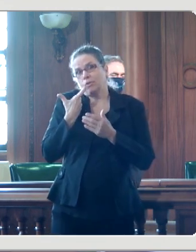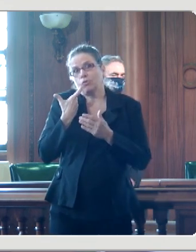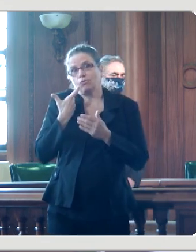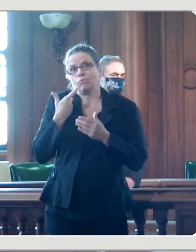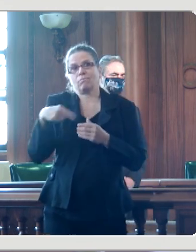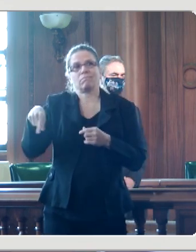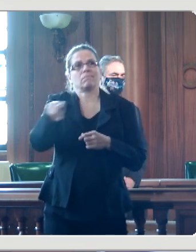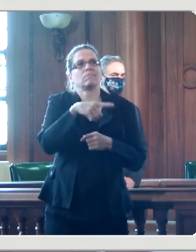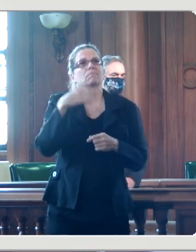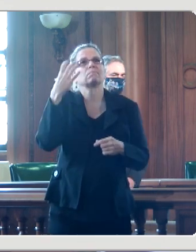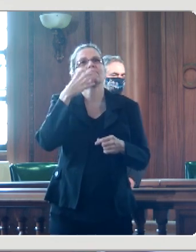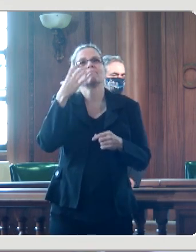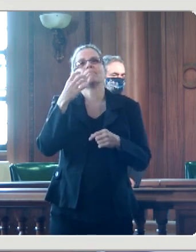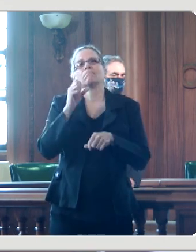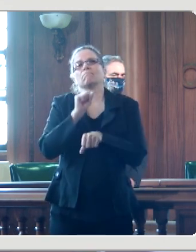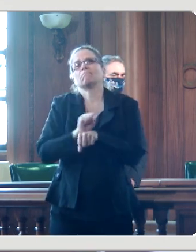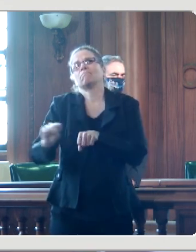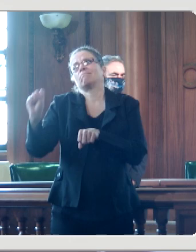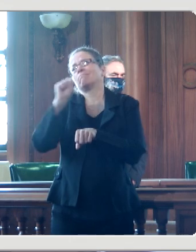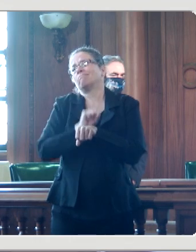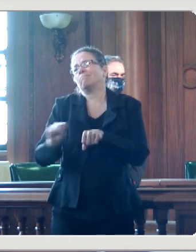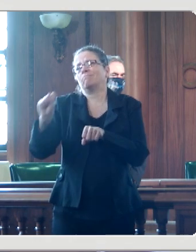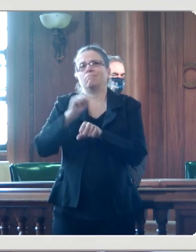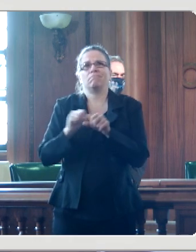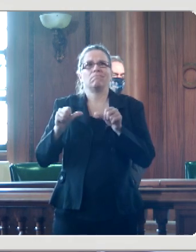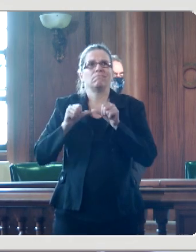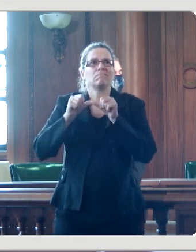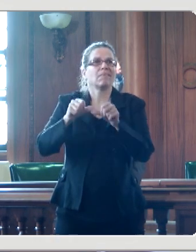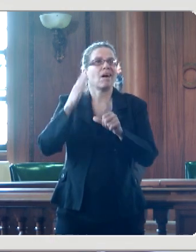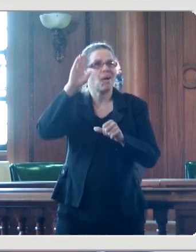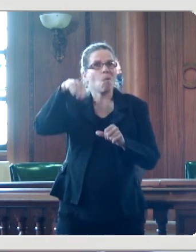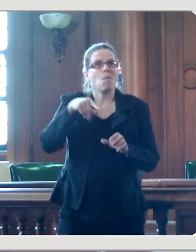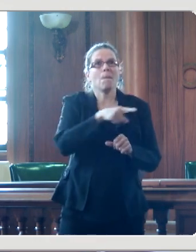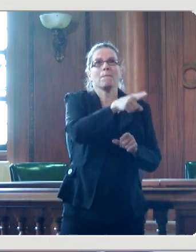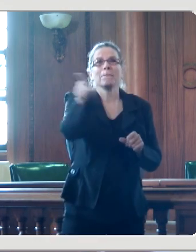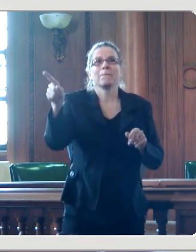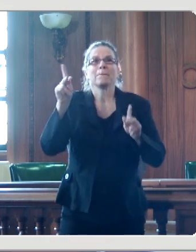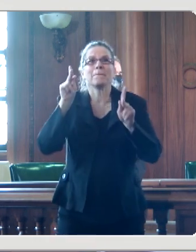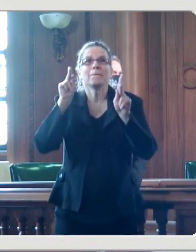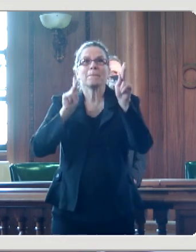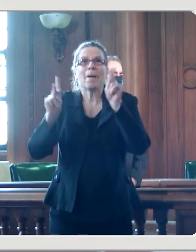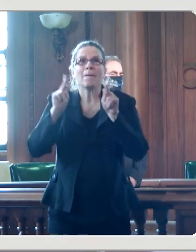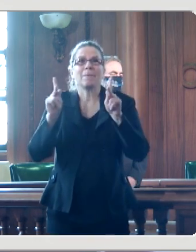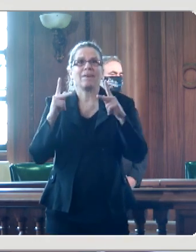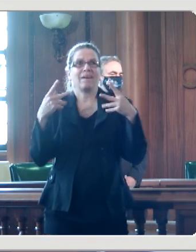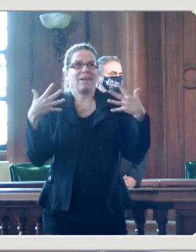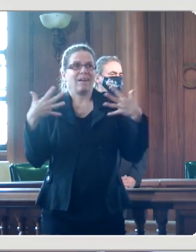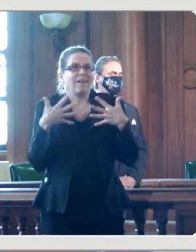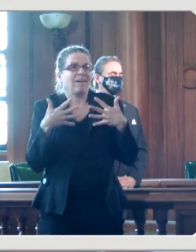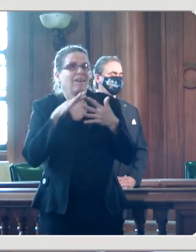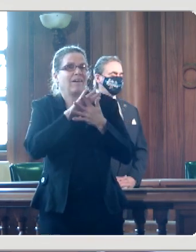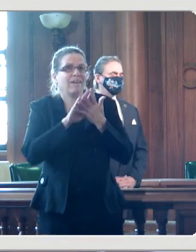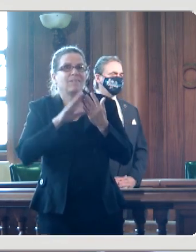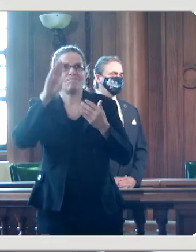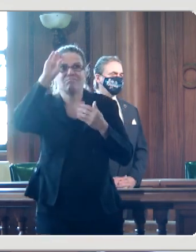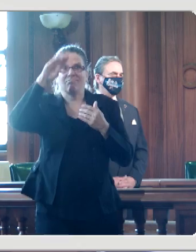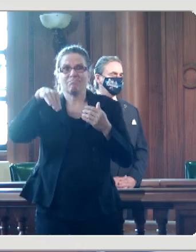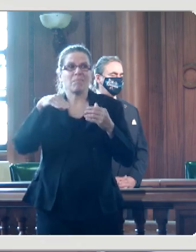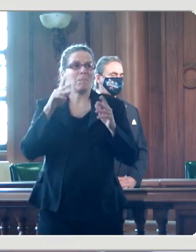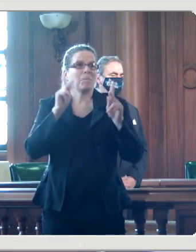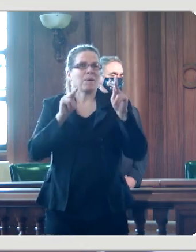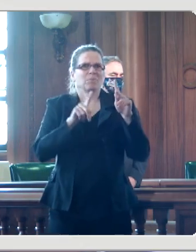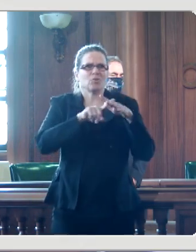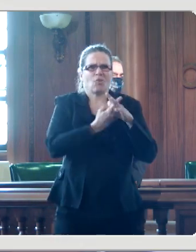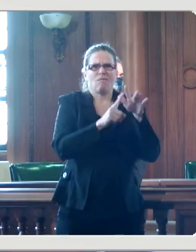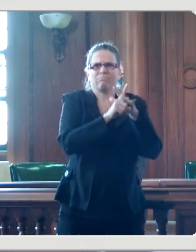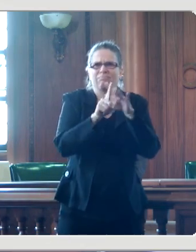the nervousness of the gun violence spiking, and COVID. These people show up to work day in and day out, and they know I'm